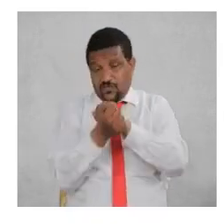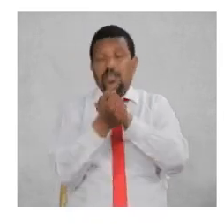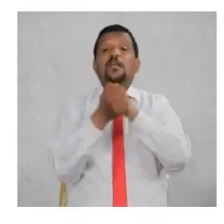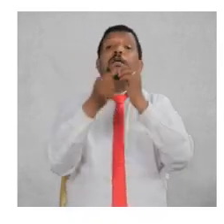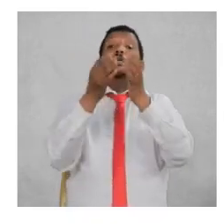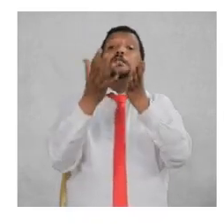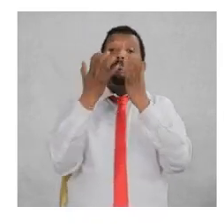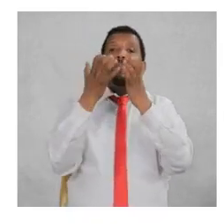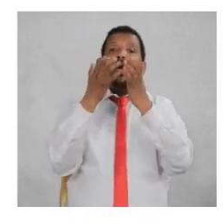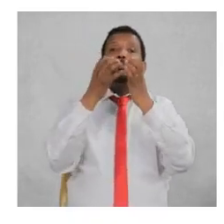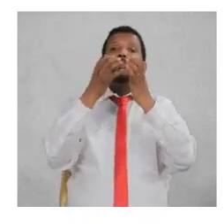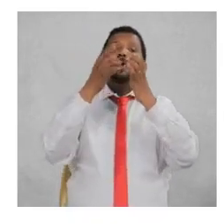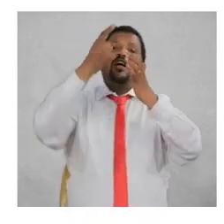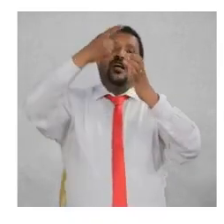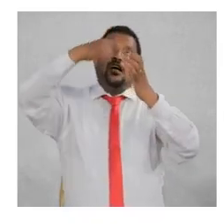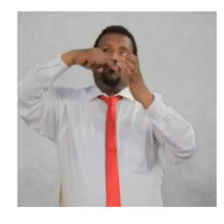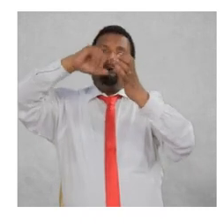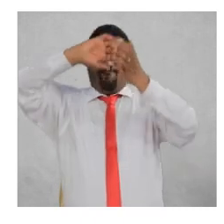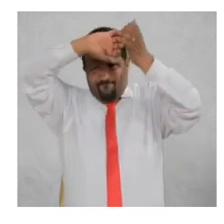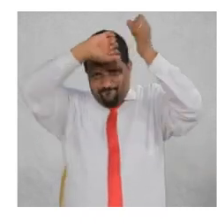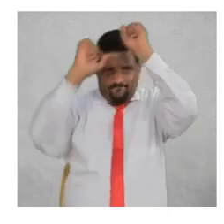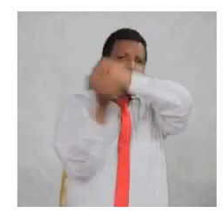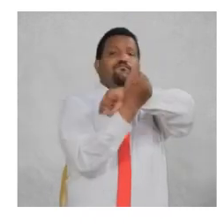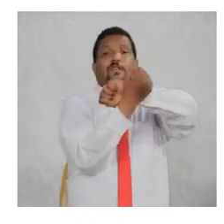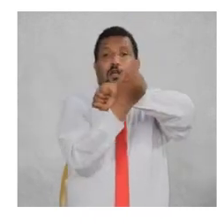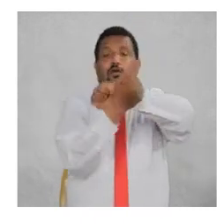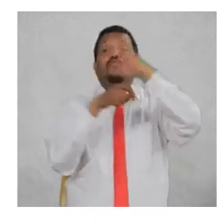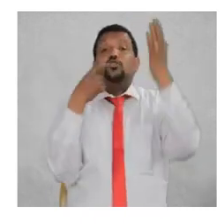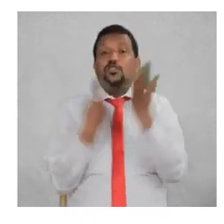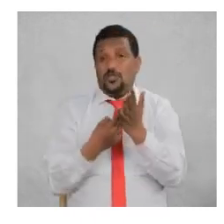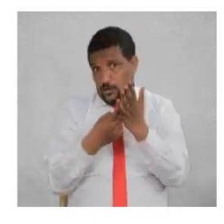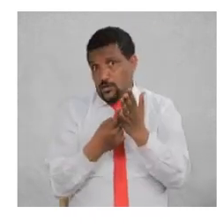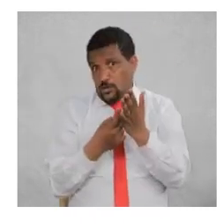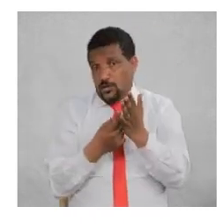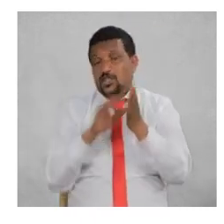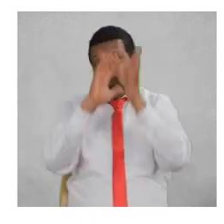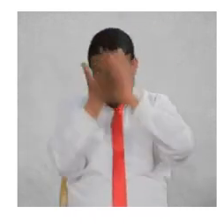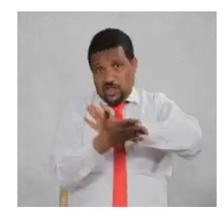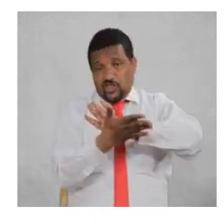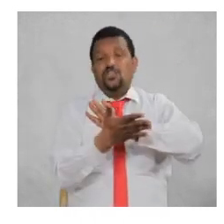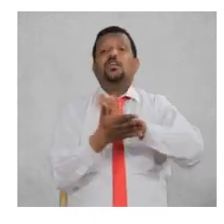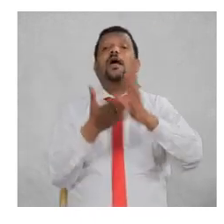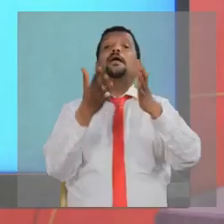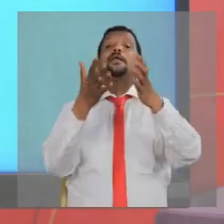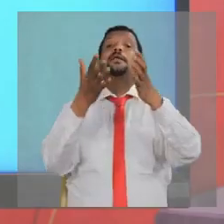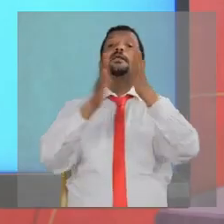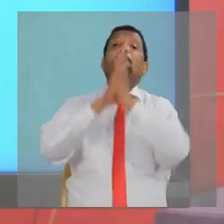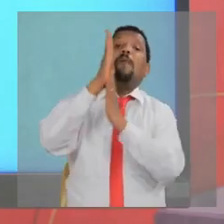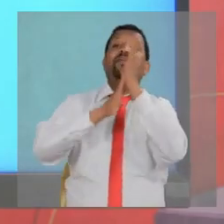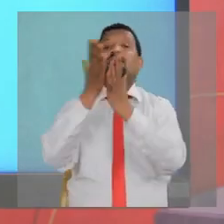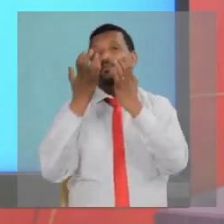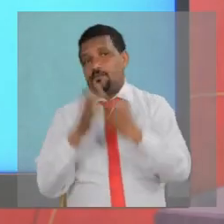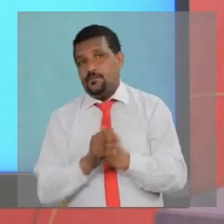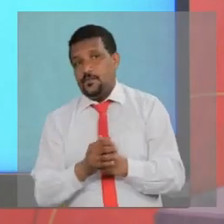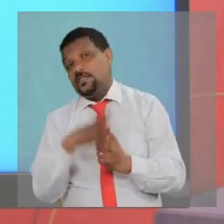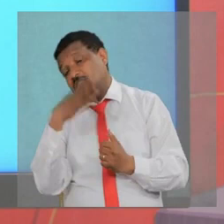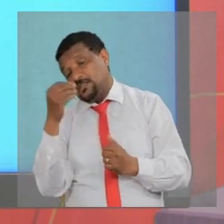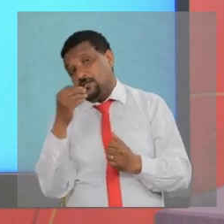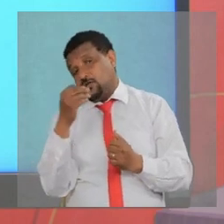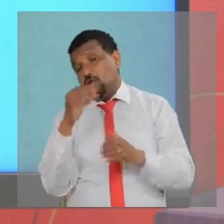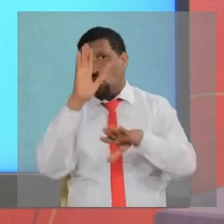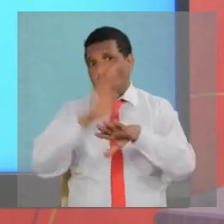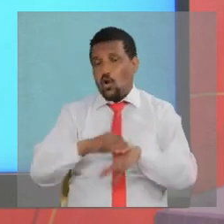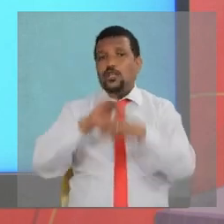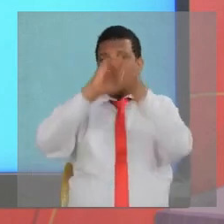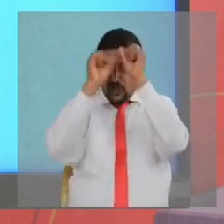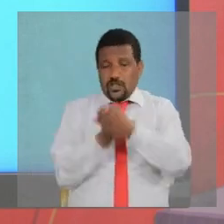from its entire position. These factors are also called change in demand, and it is caused by